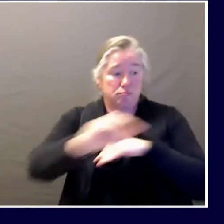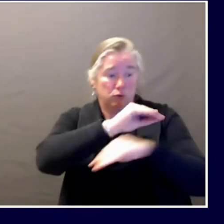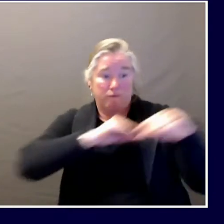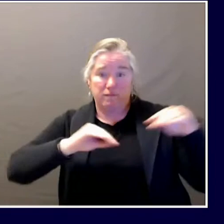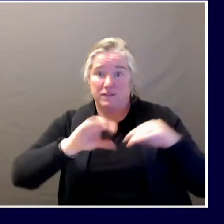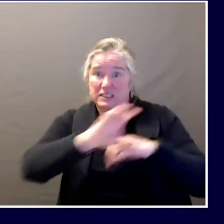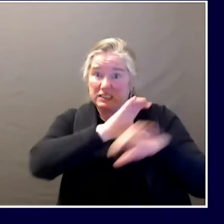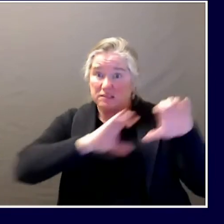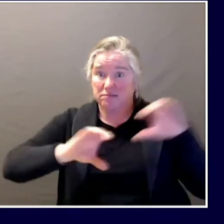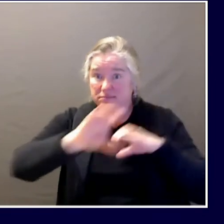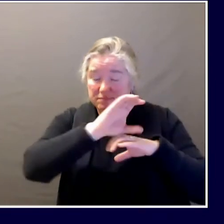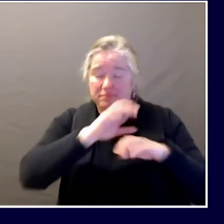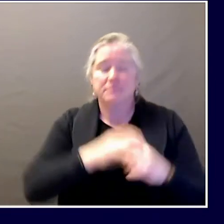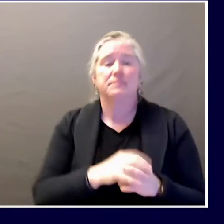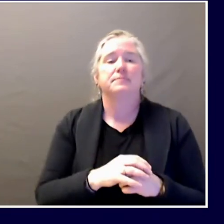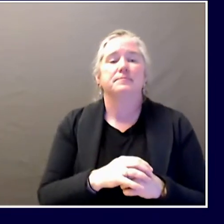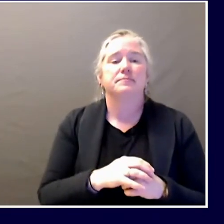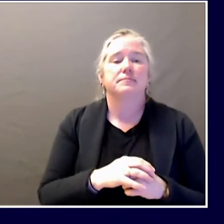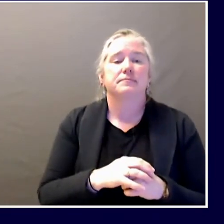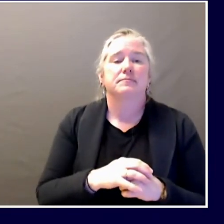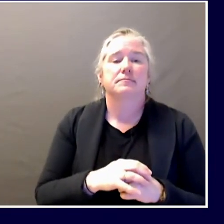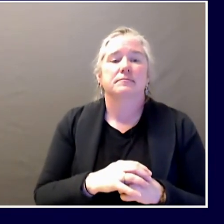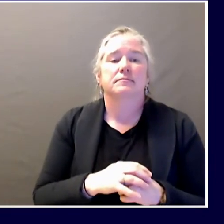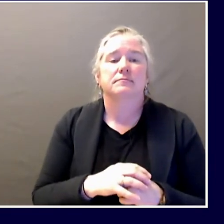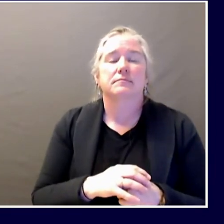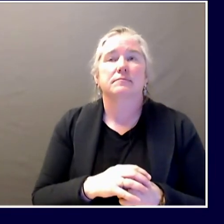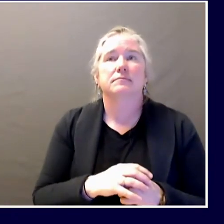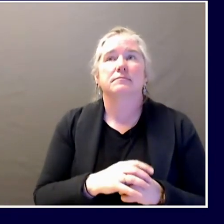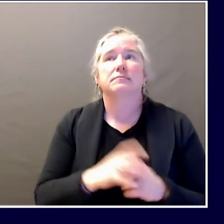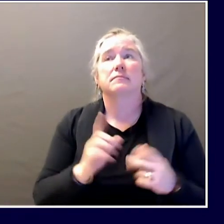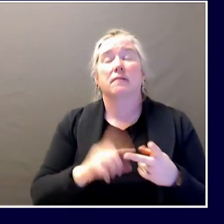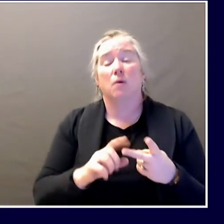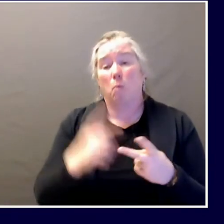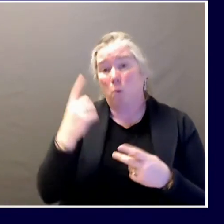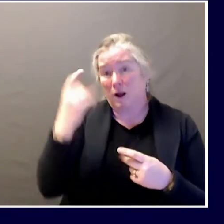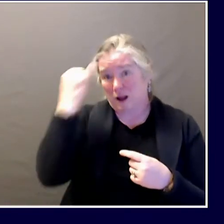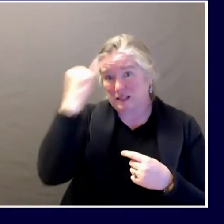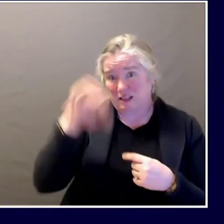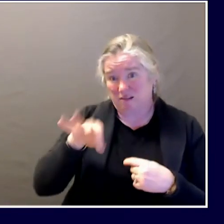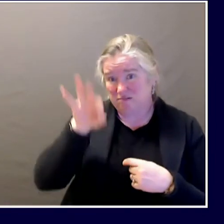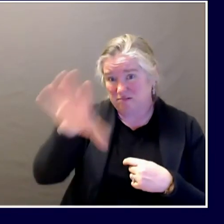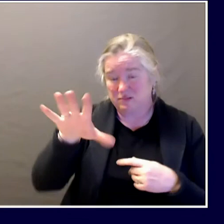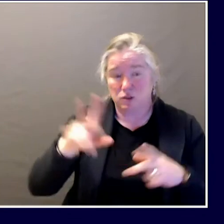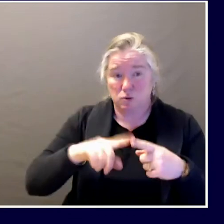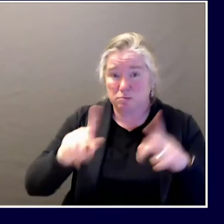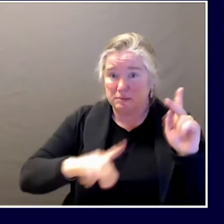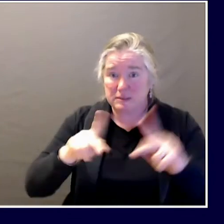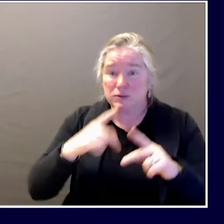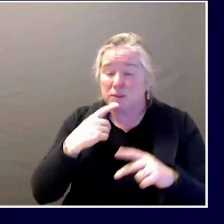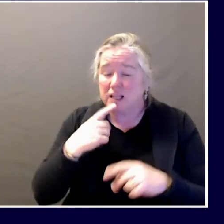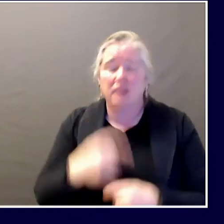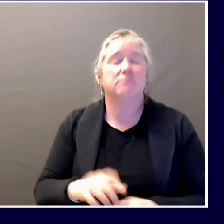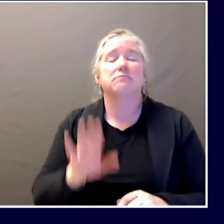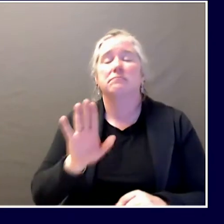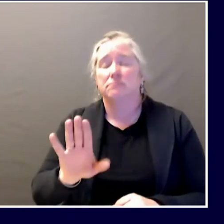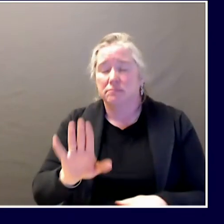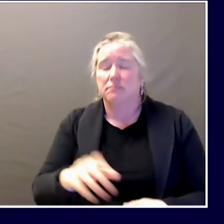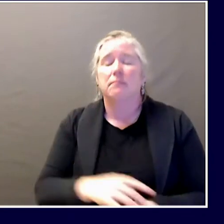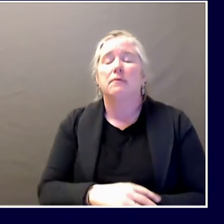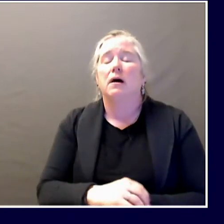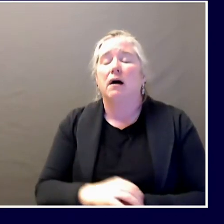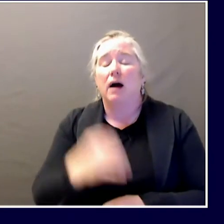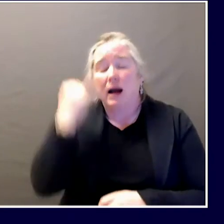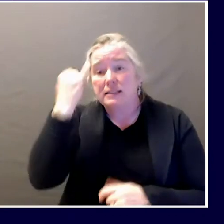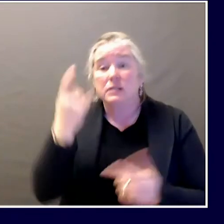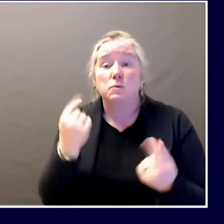to do is just have a sign when folks walk in indicating what vaccine is being administered that day. And in the visits I've made to